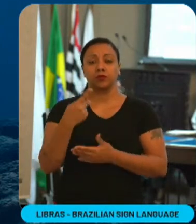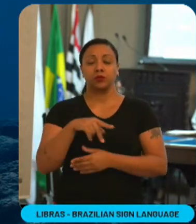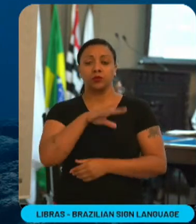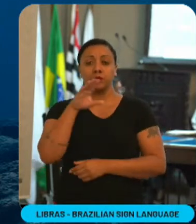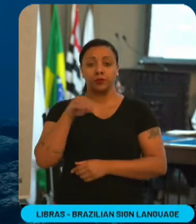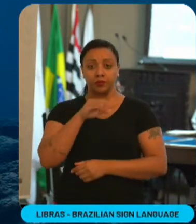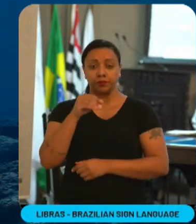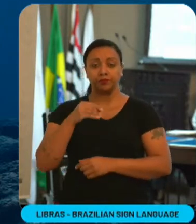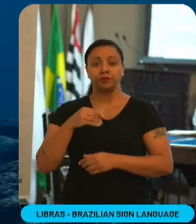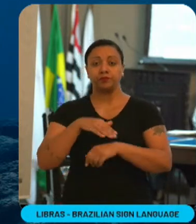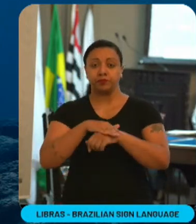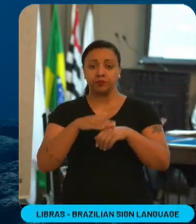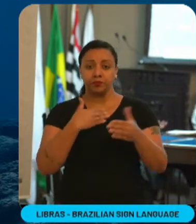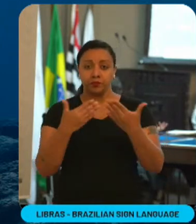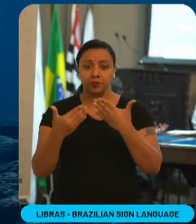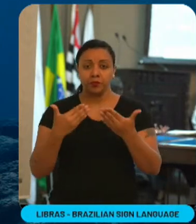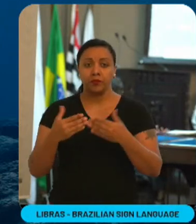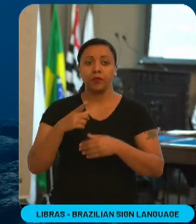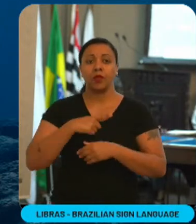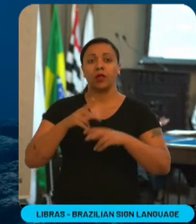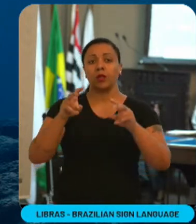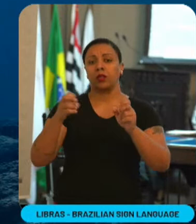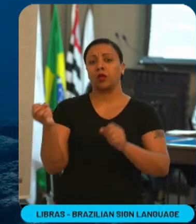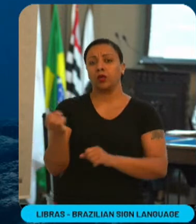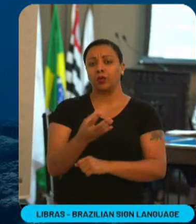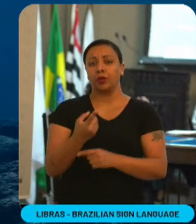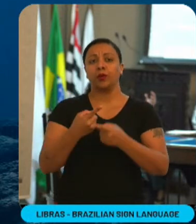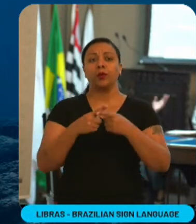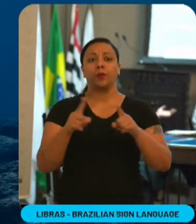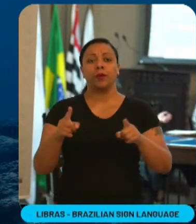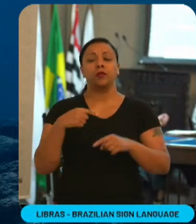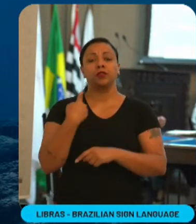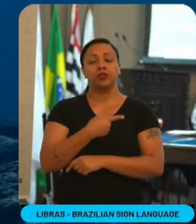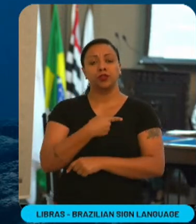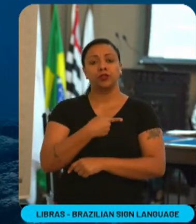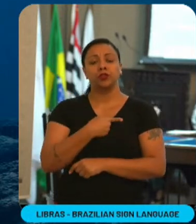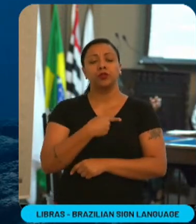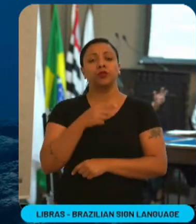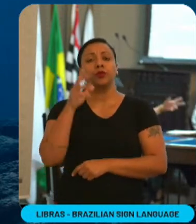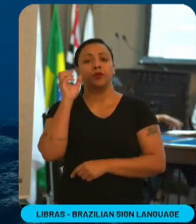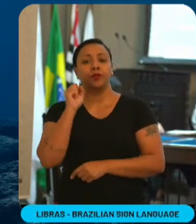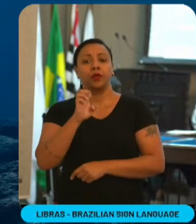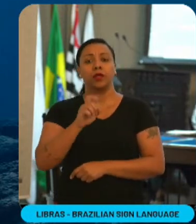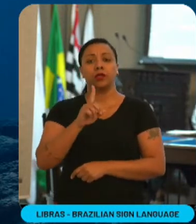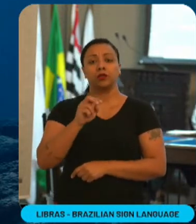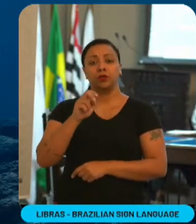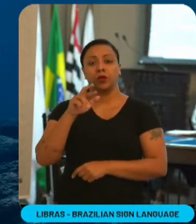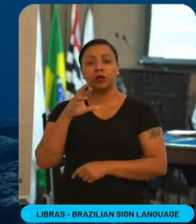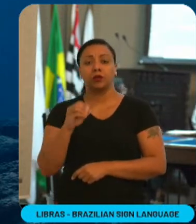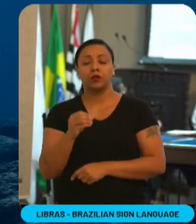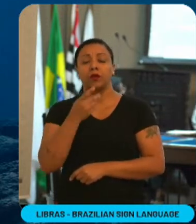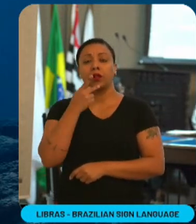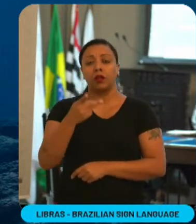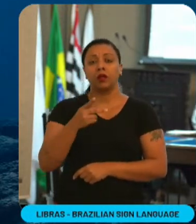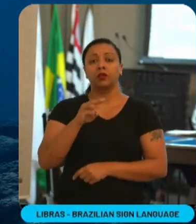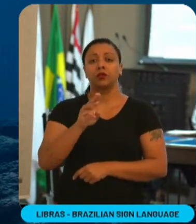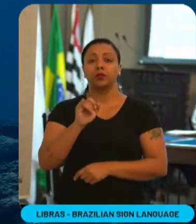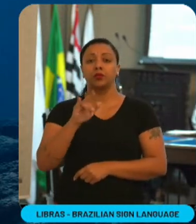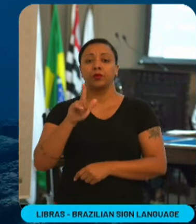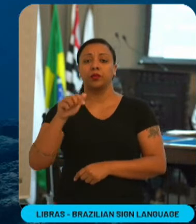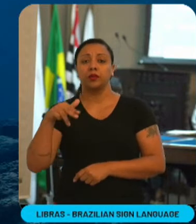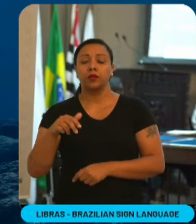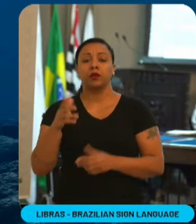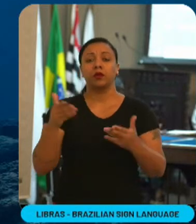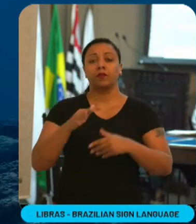panel, that this is a new term, but as we heard from Eduardo, William, and